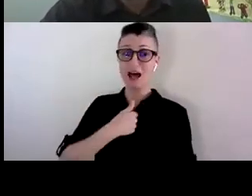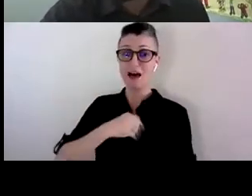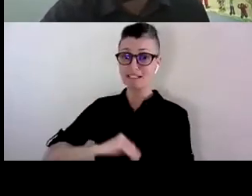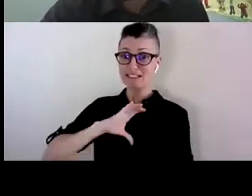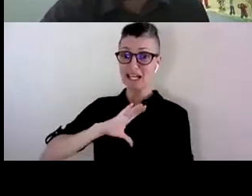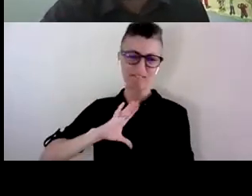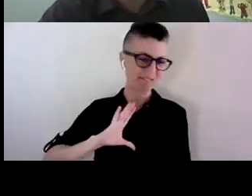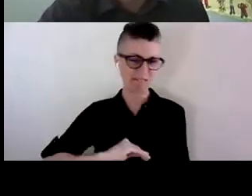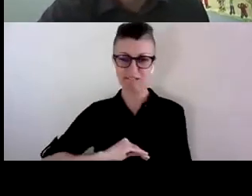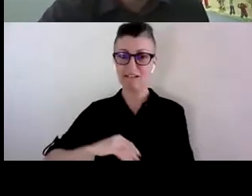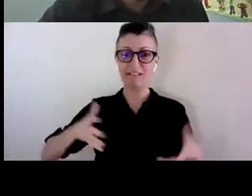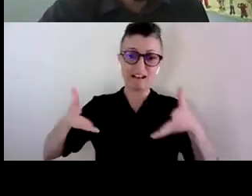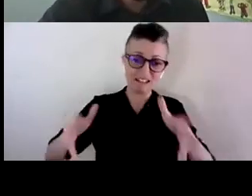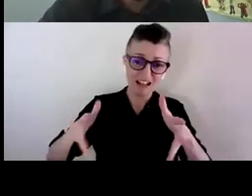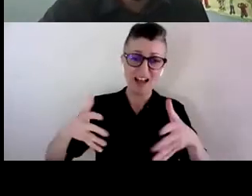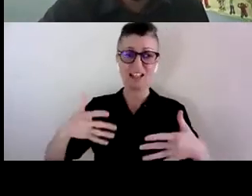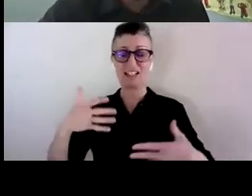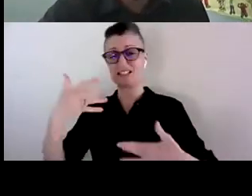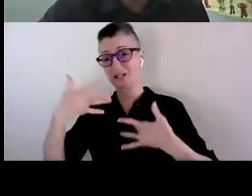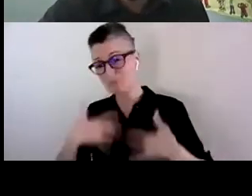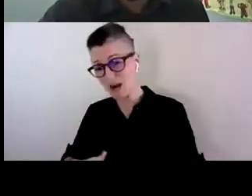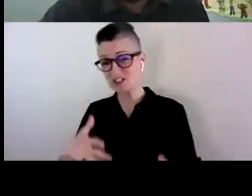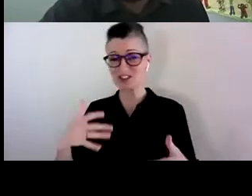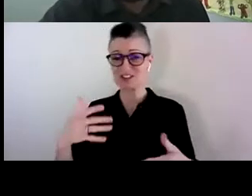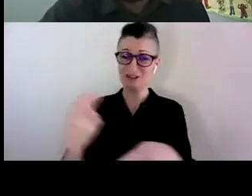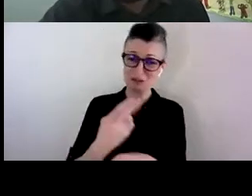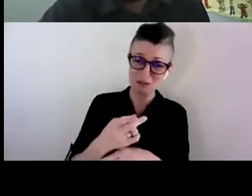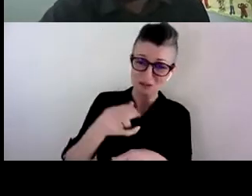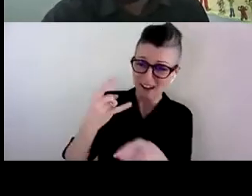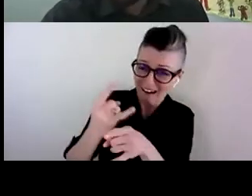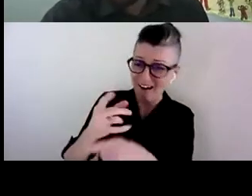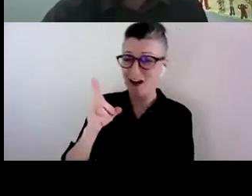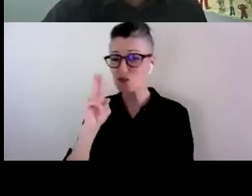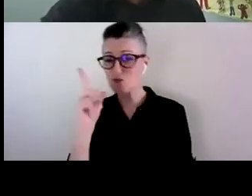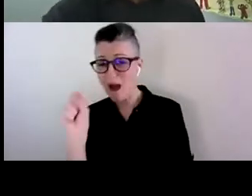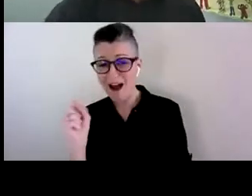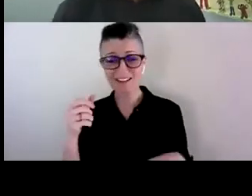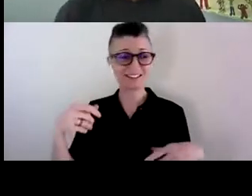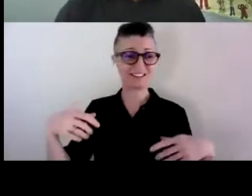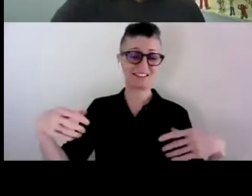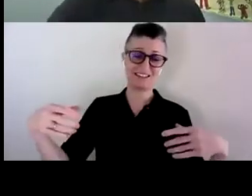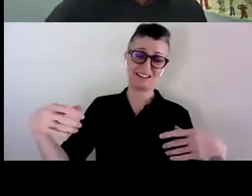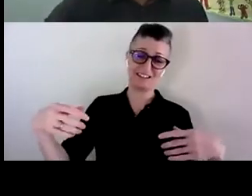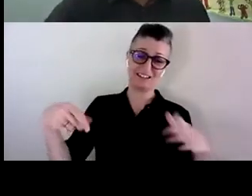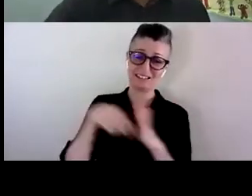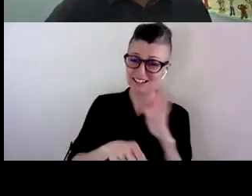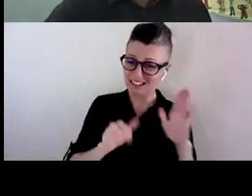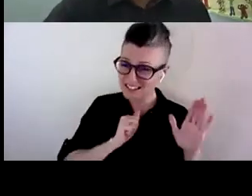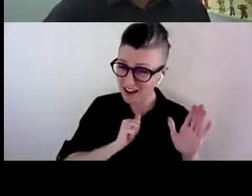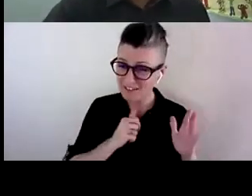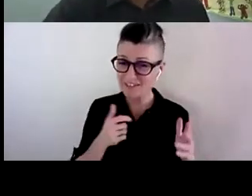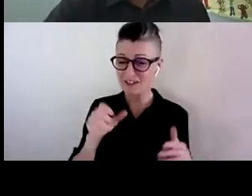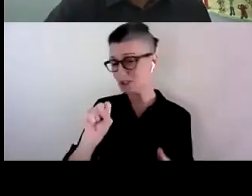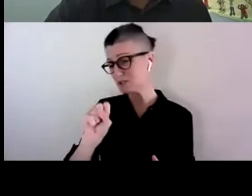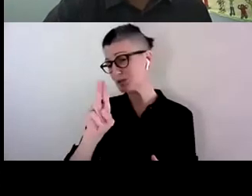depression, substance use, even suicide. But the effects of living in an oppressive world also